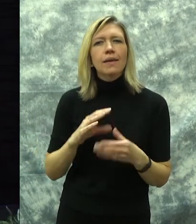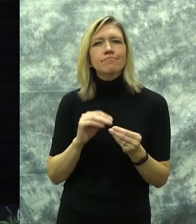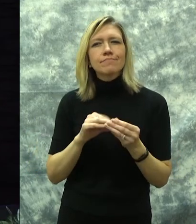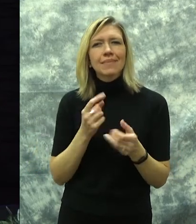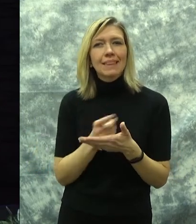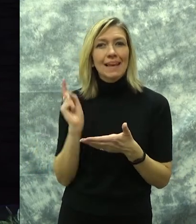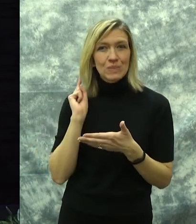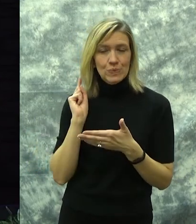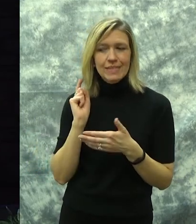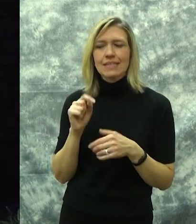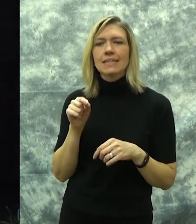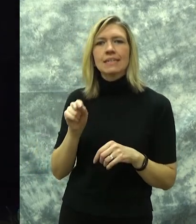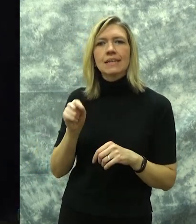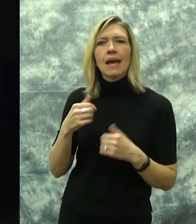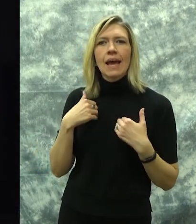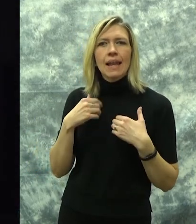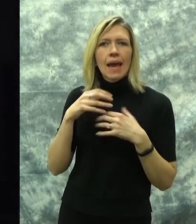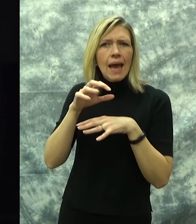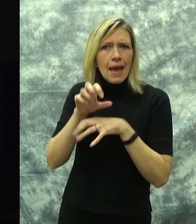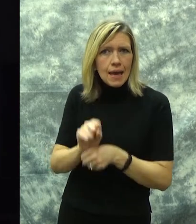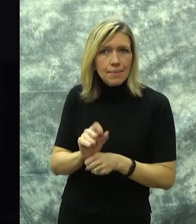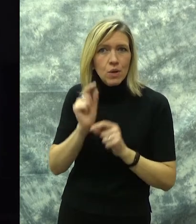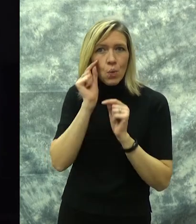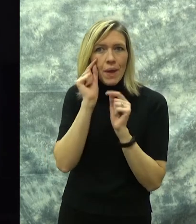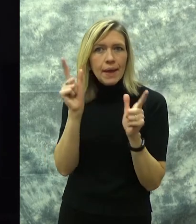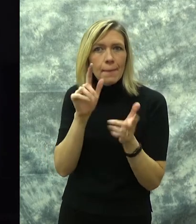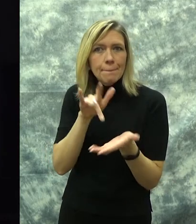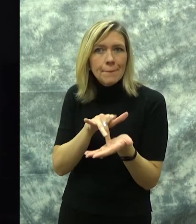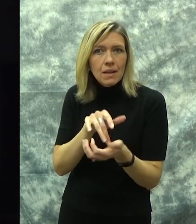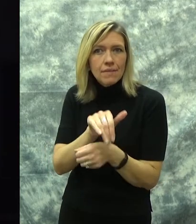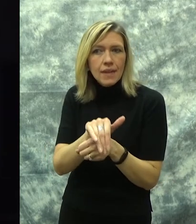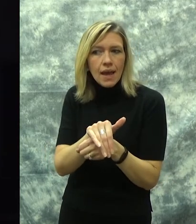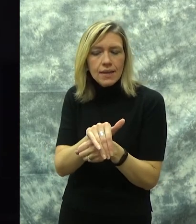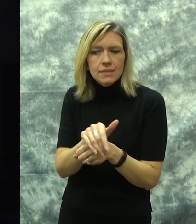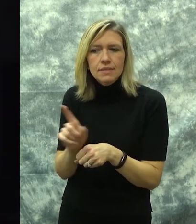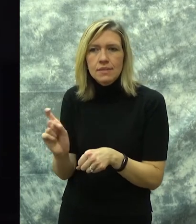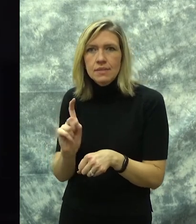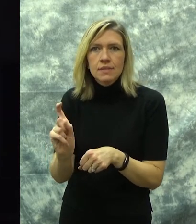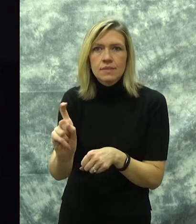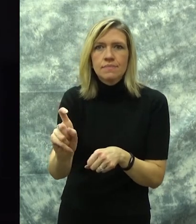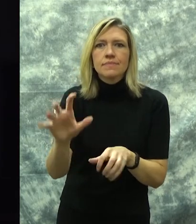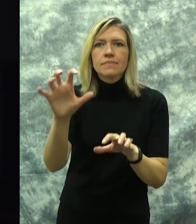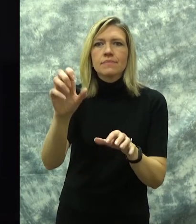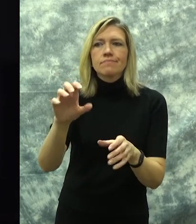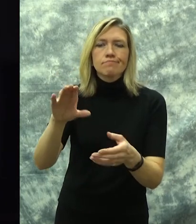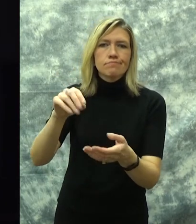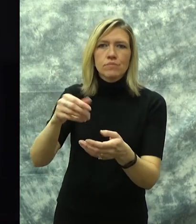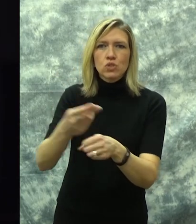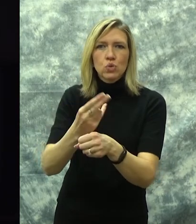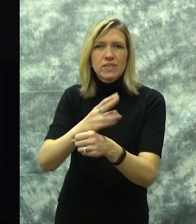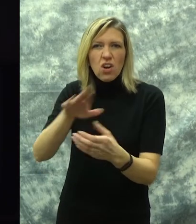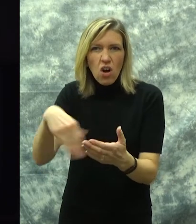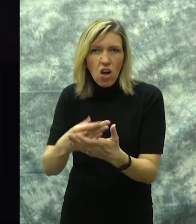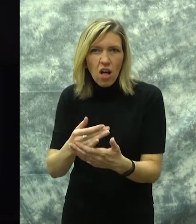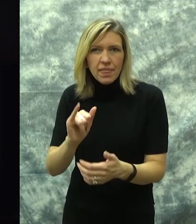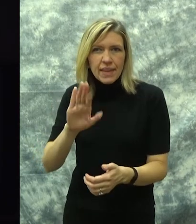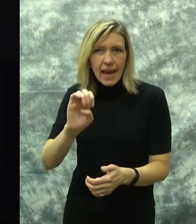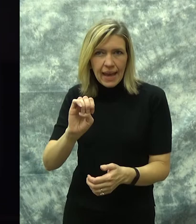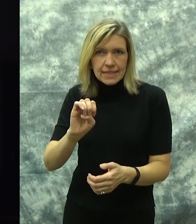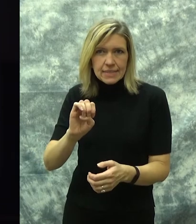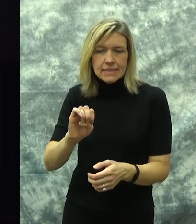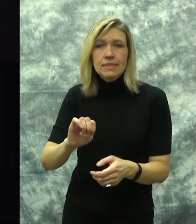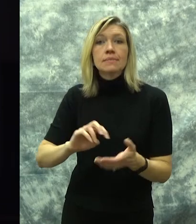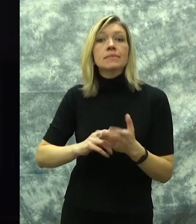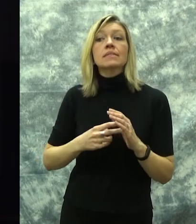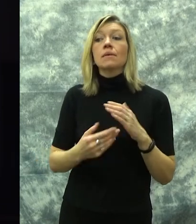habit of waking up in the middle of the night and taking all the ice cubes, which meant that I didn't get to make my breakfast smoothie in the morning. And you know how little